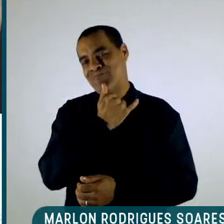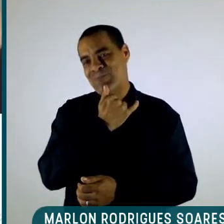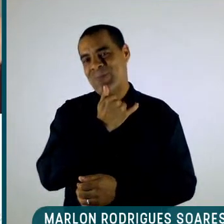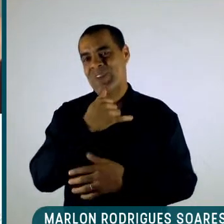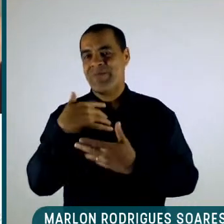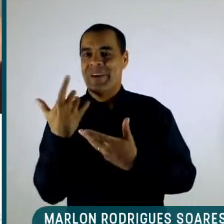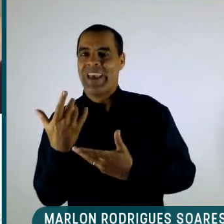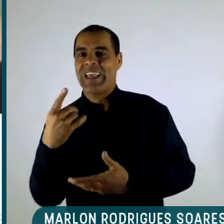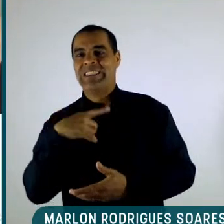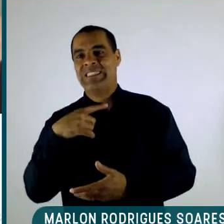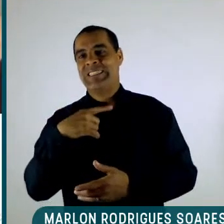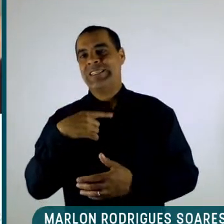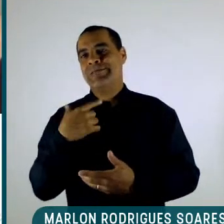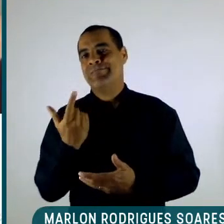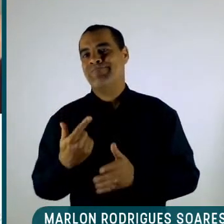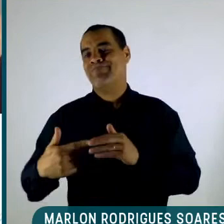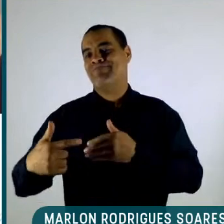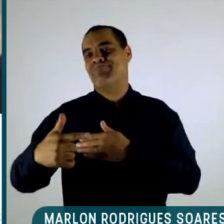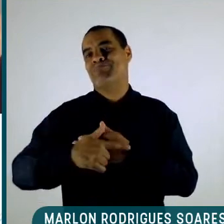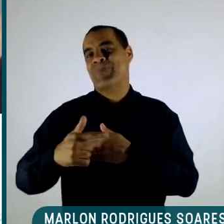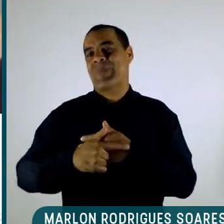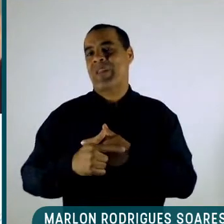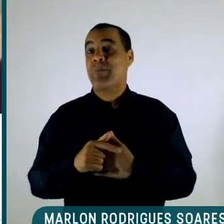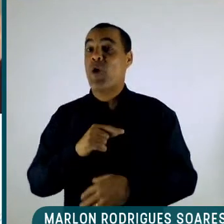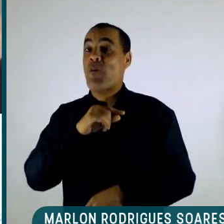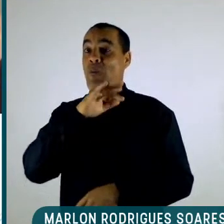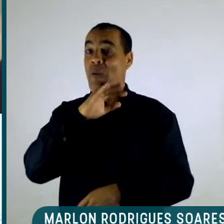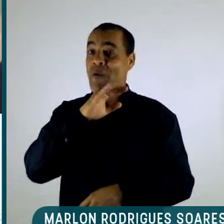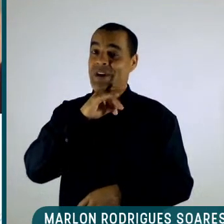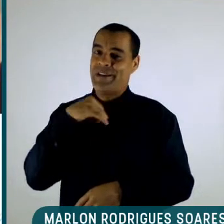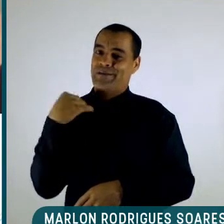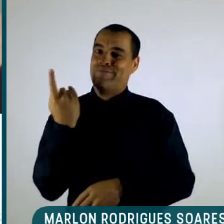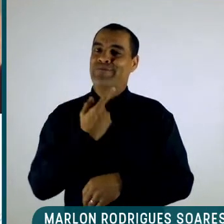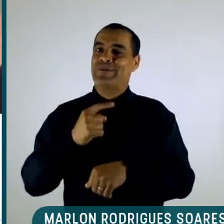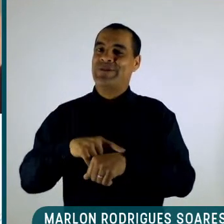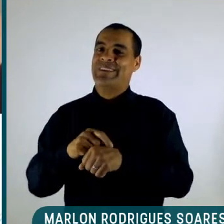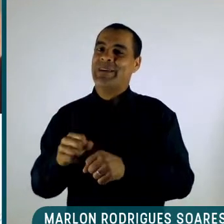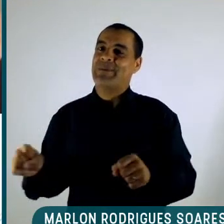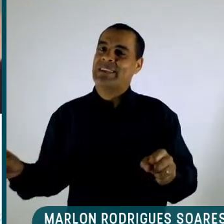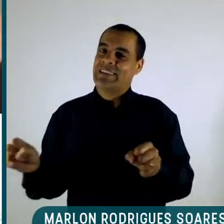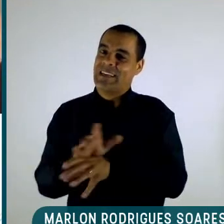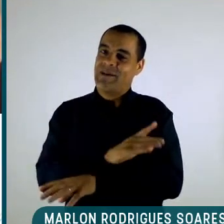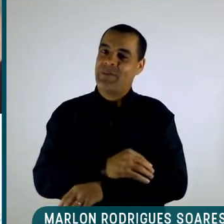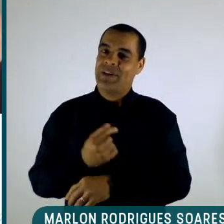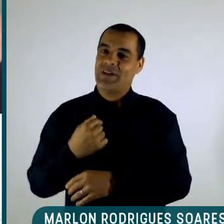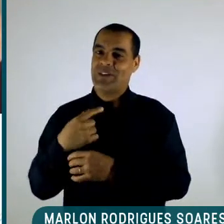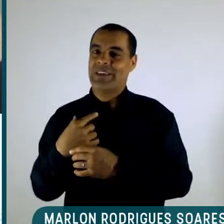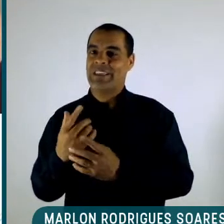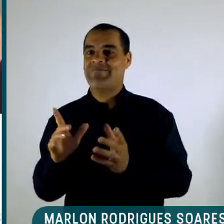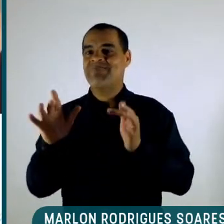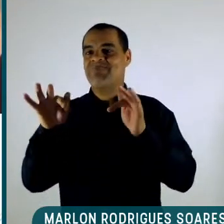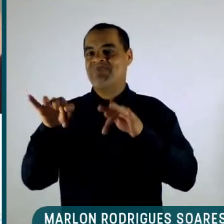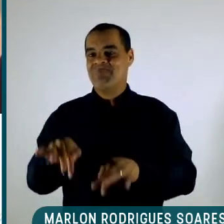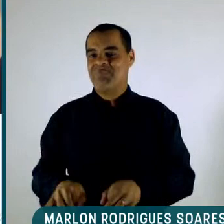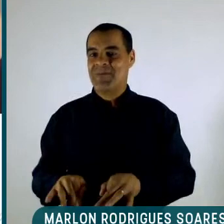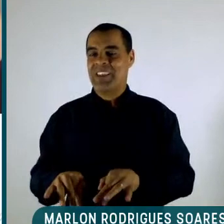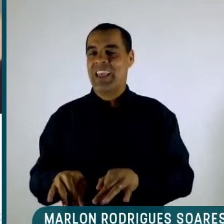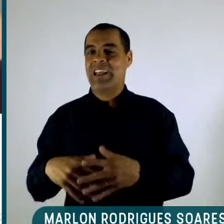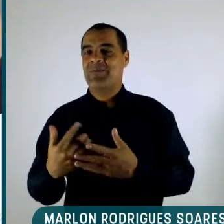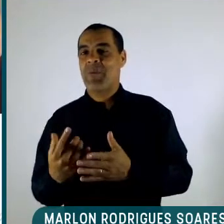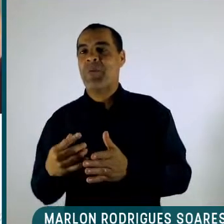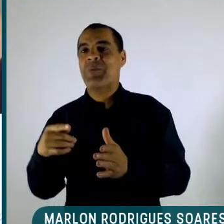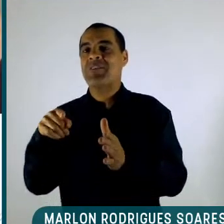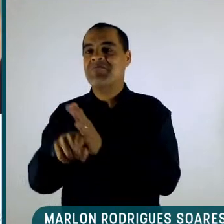Okay, unfortunately, I have to tell you all that we are reaching the end of our panel, but I would like